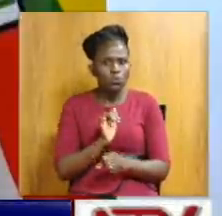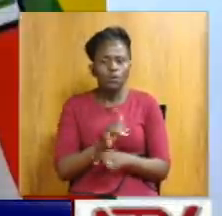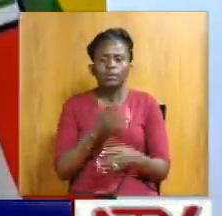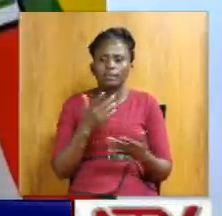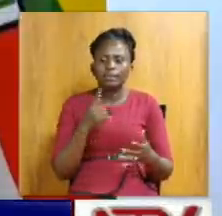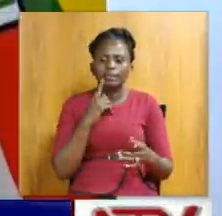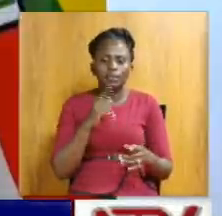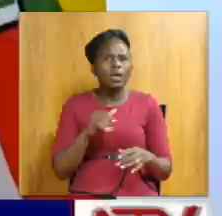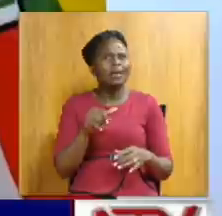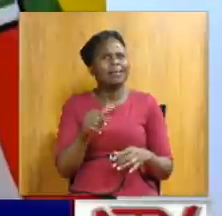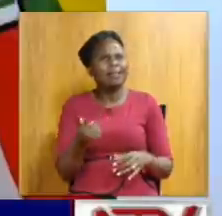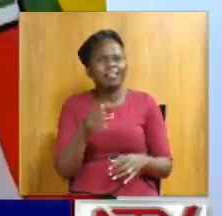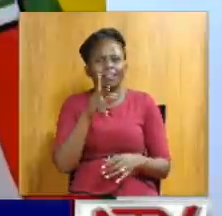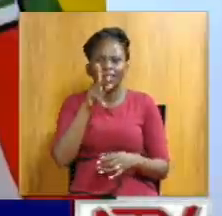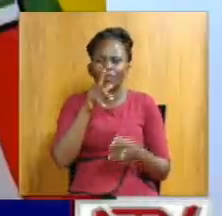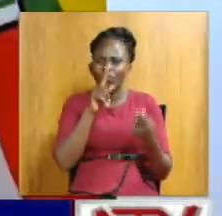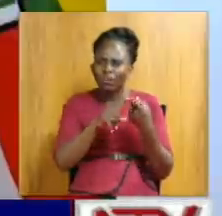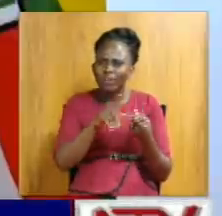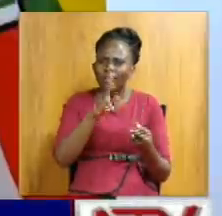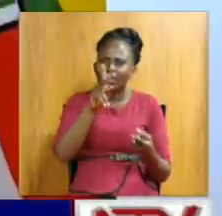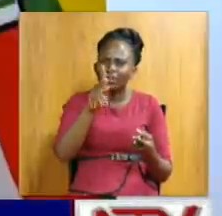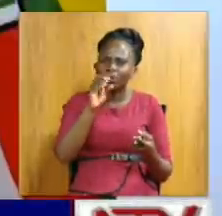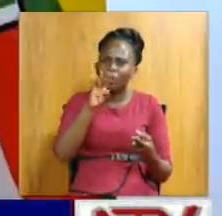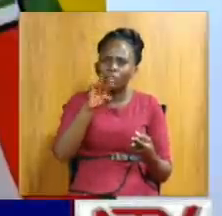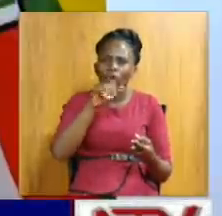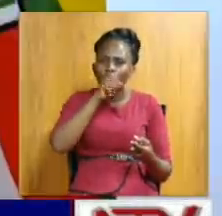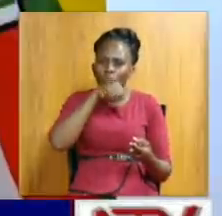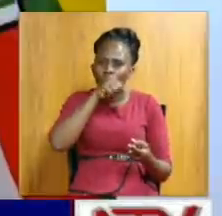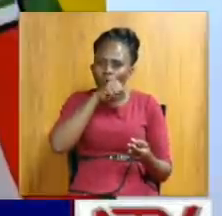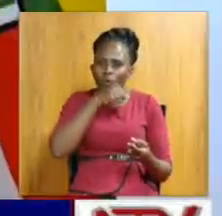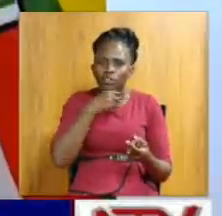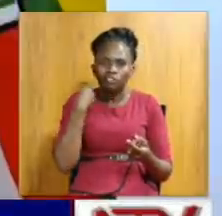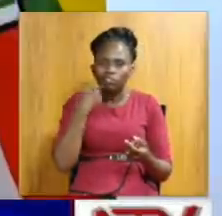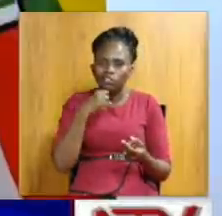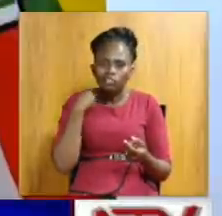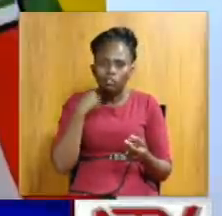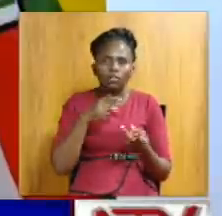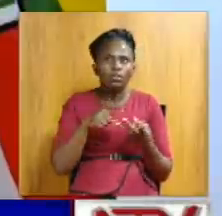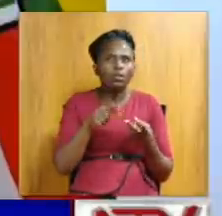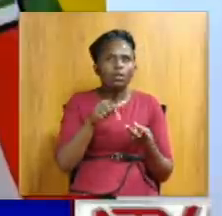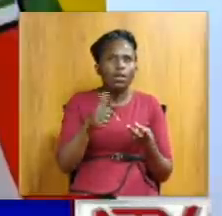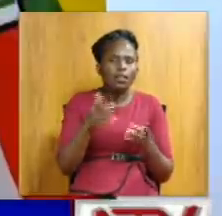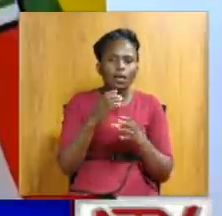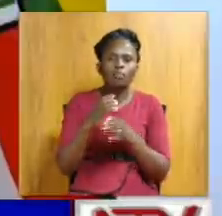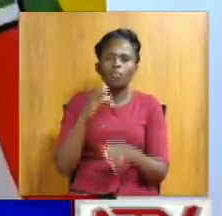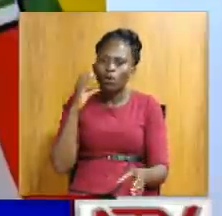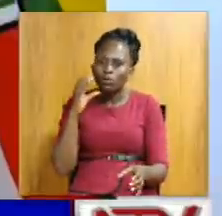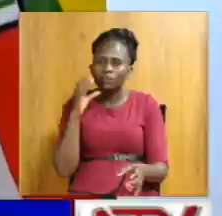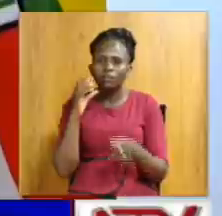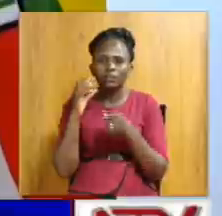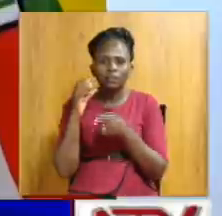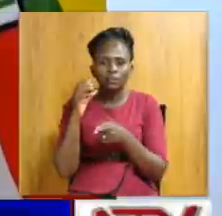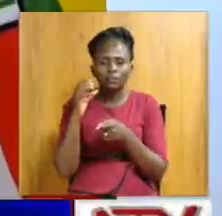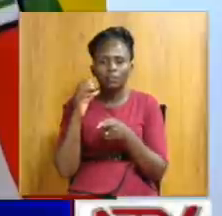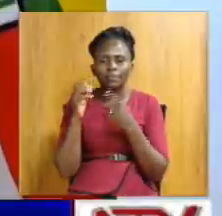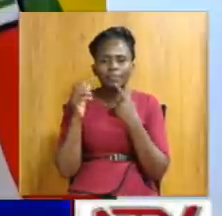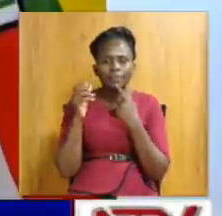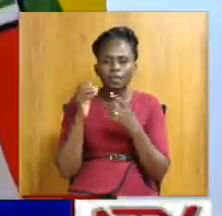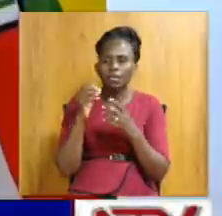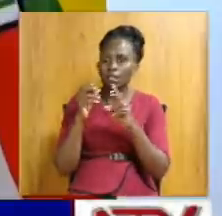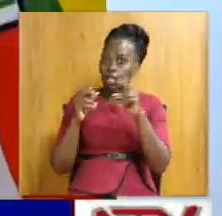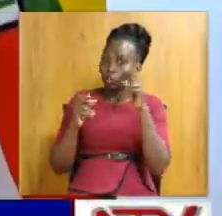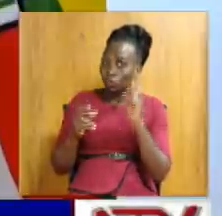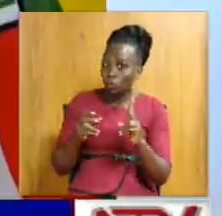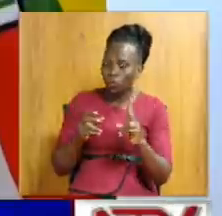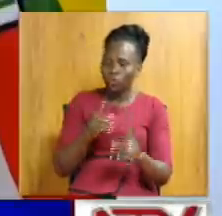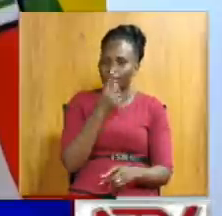they planted a bomb at Komamboga among the pork eaters, another one in the bus, and the two on